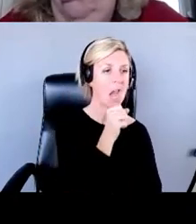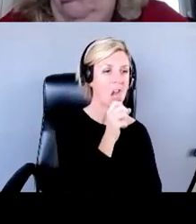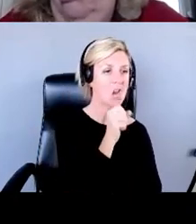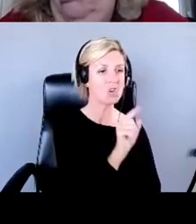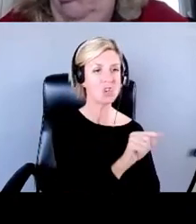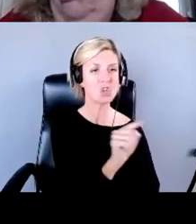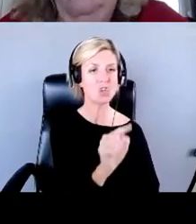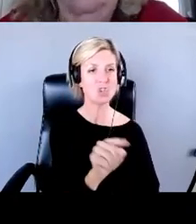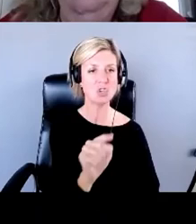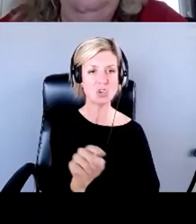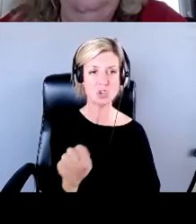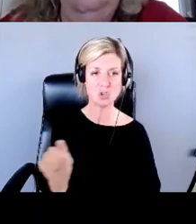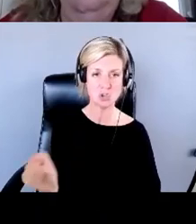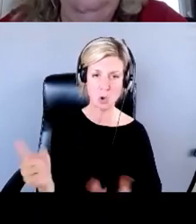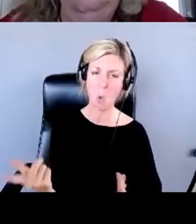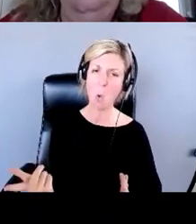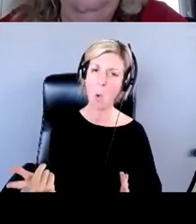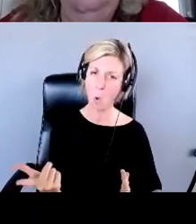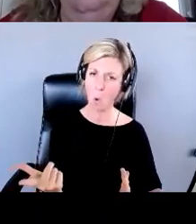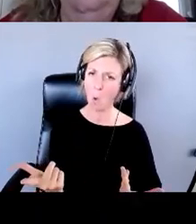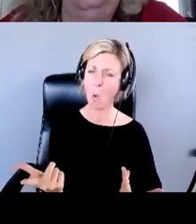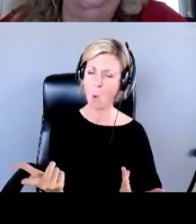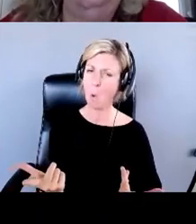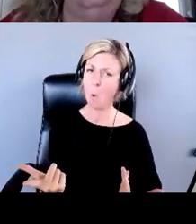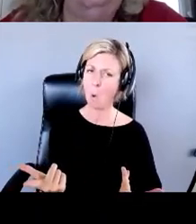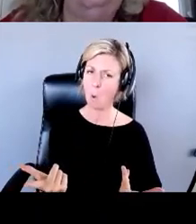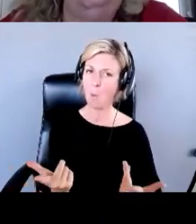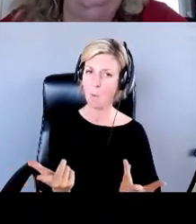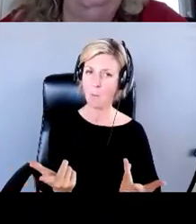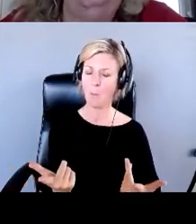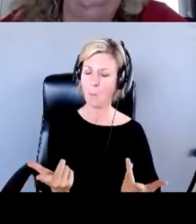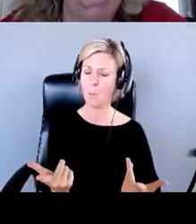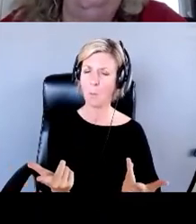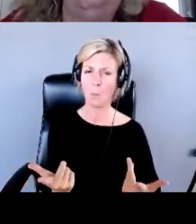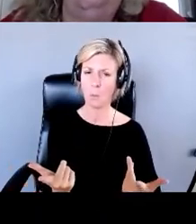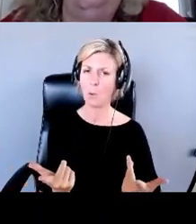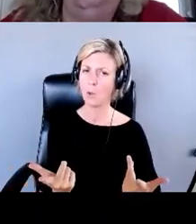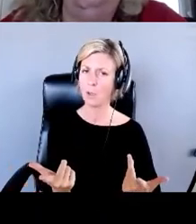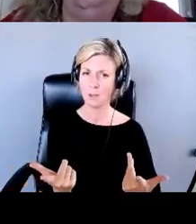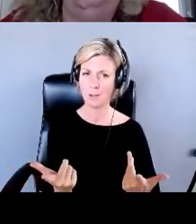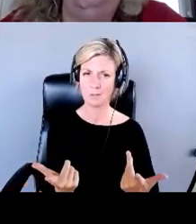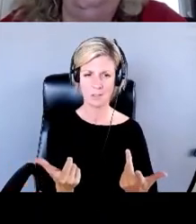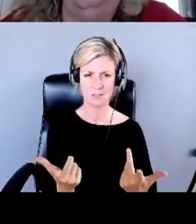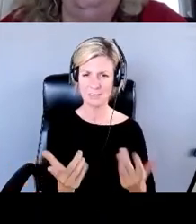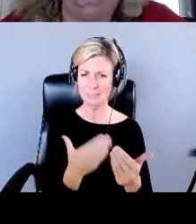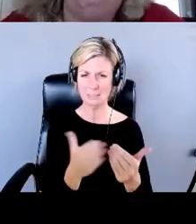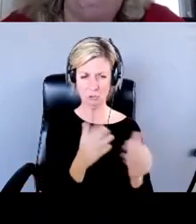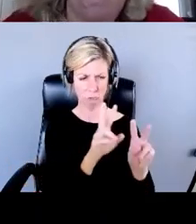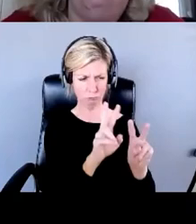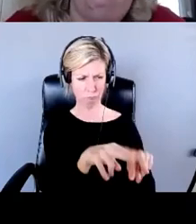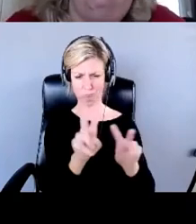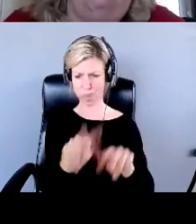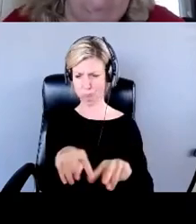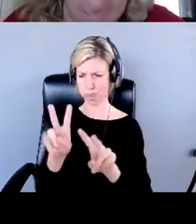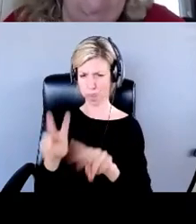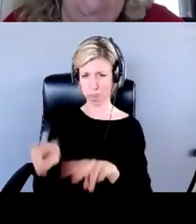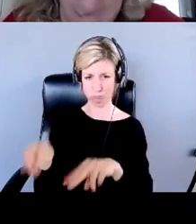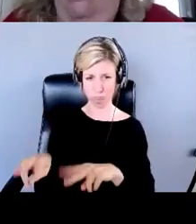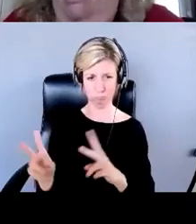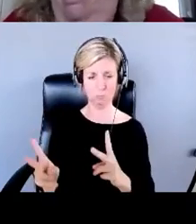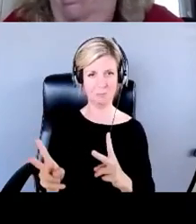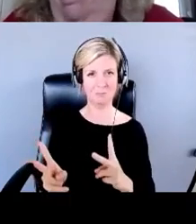this room, if we didn't know how old we are. Some would be very much younger,